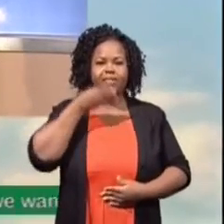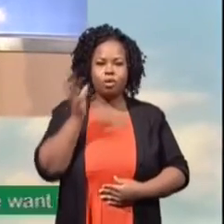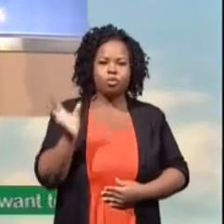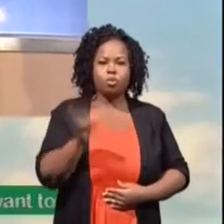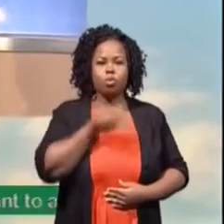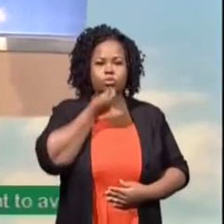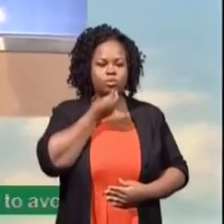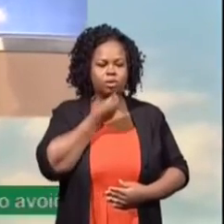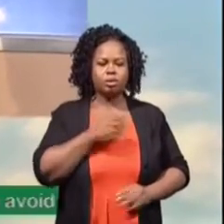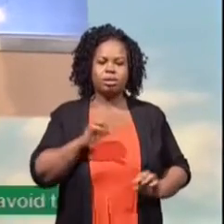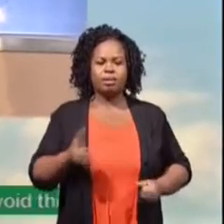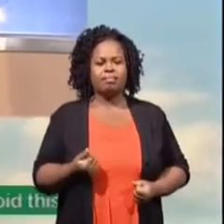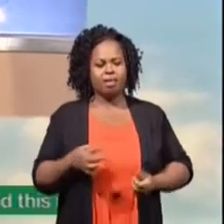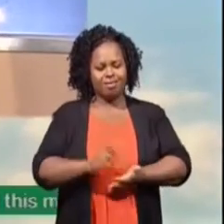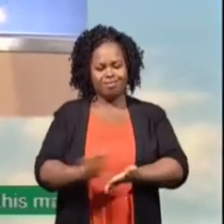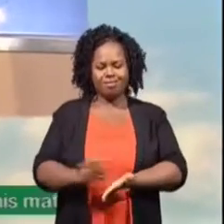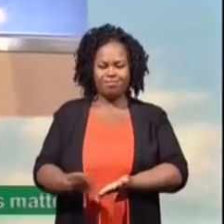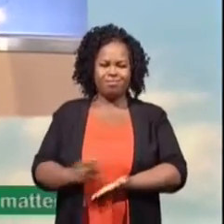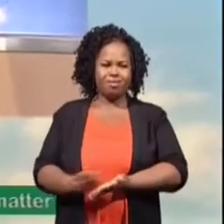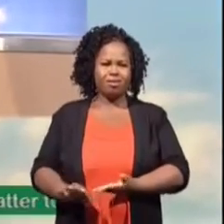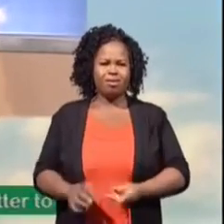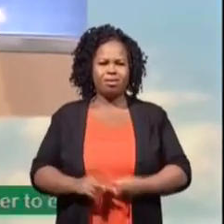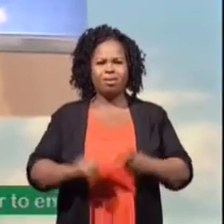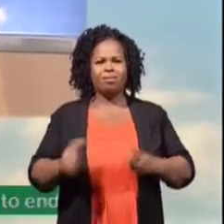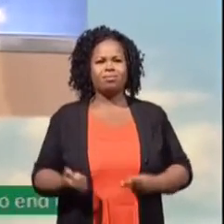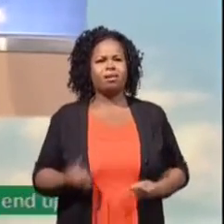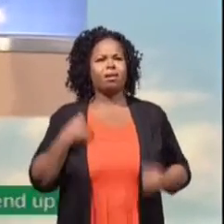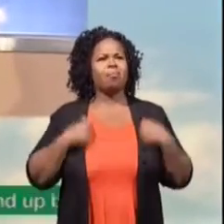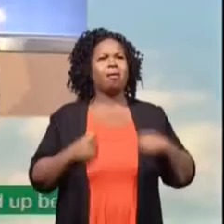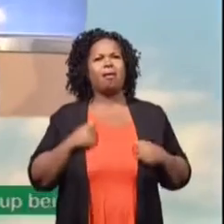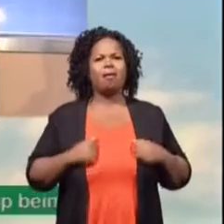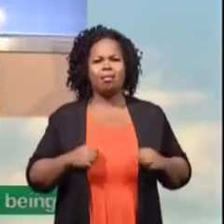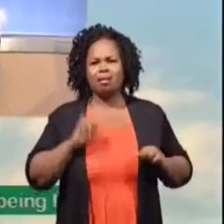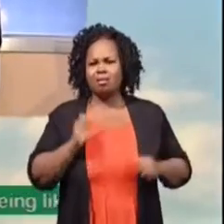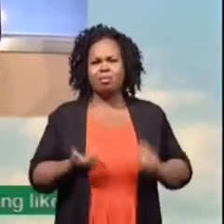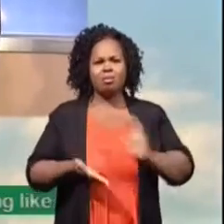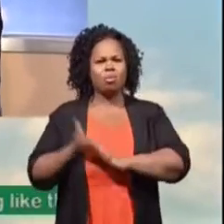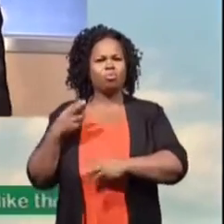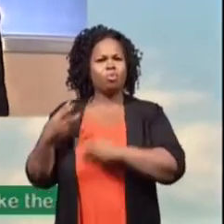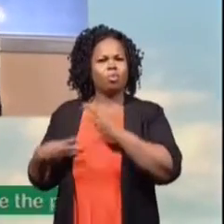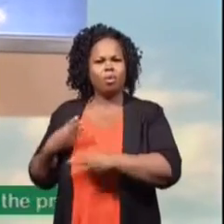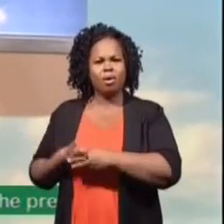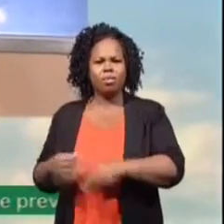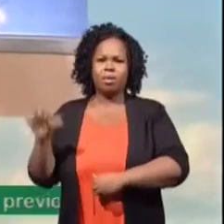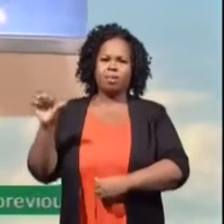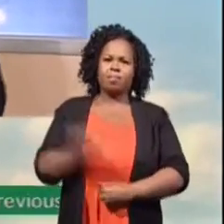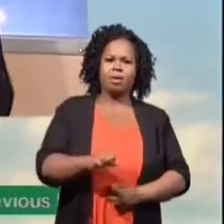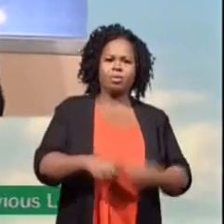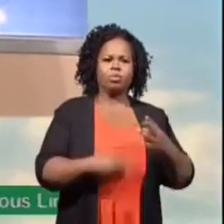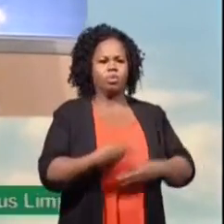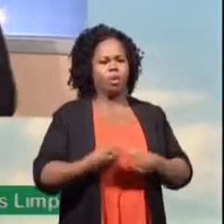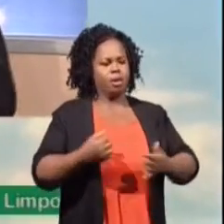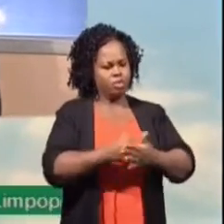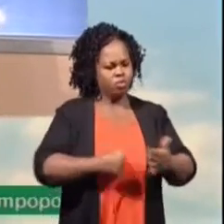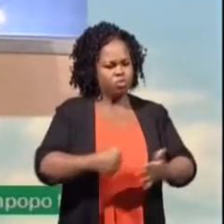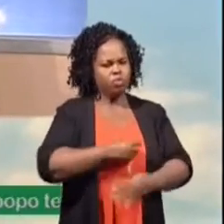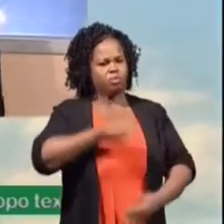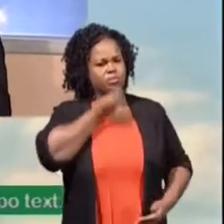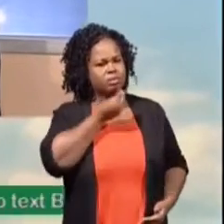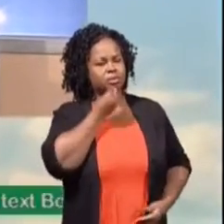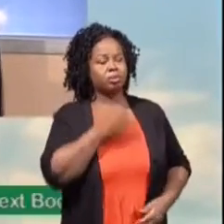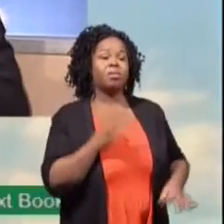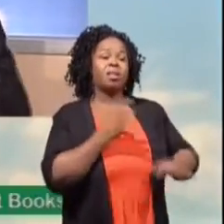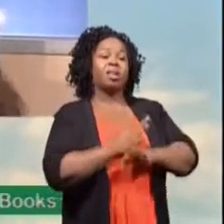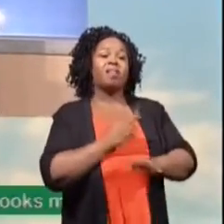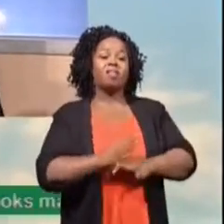wonke awugqiba akline awugqiba avase awugqiba aye emsebenzini awugqiba abuye emsebenzini azopheka kutyiwe utata